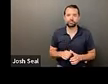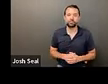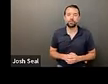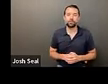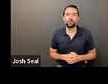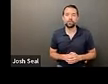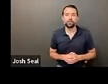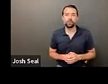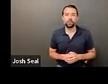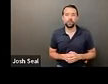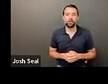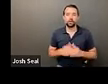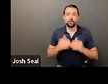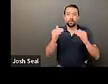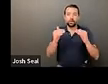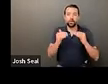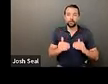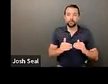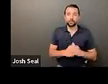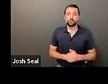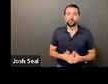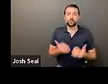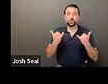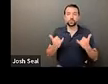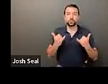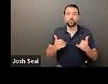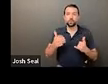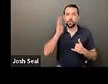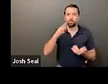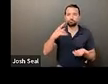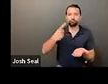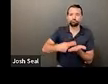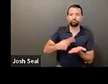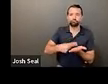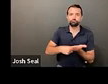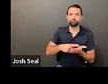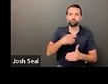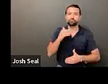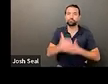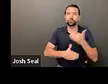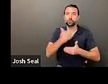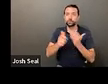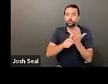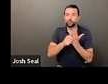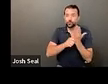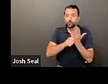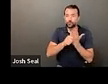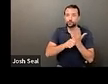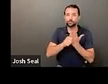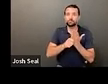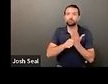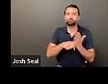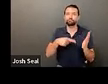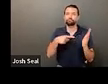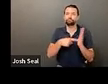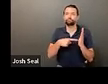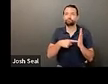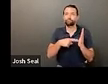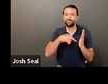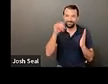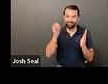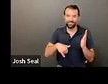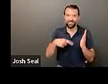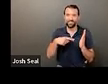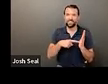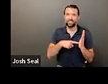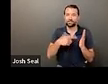So we are going to talk a lot about the procedural manual. This is a document that is absolutely phenomenal. And